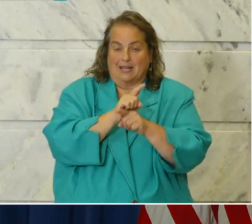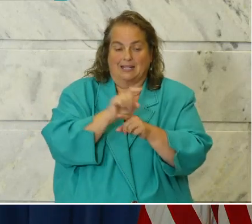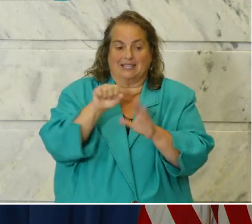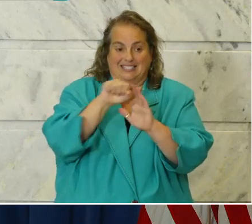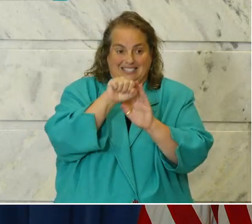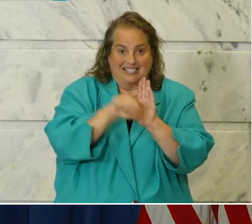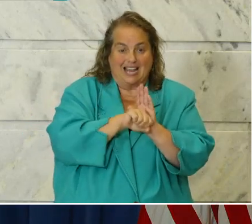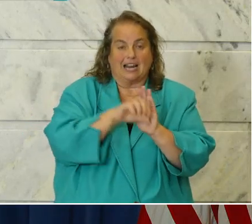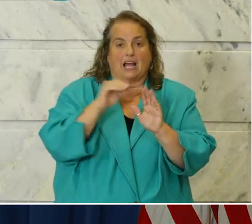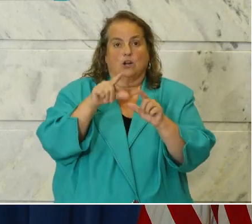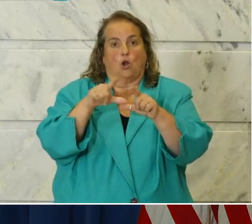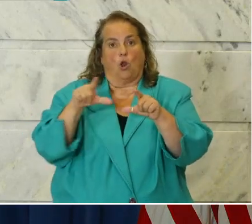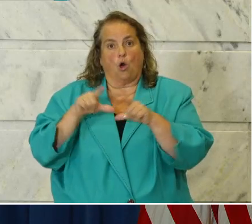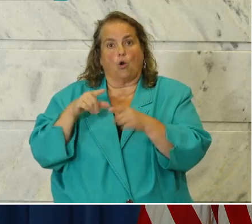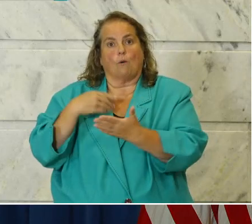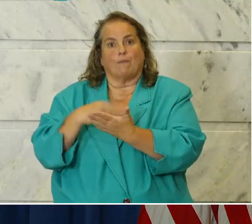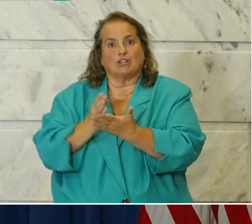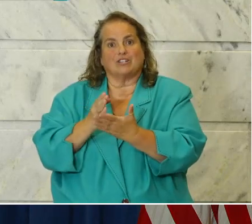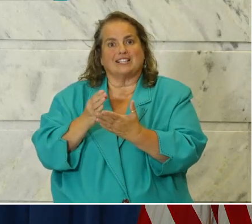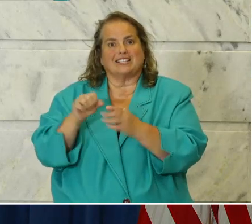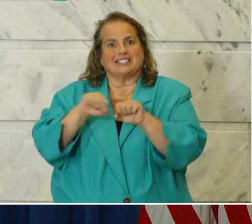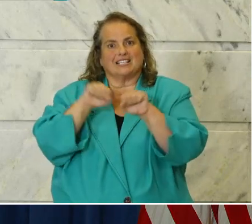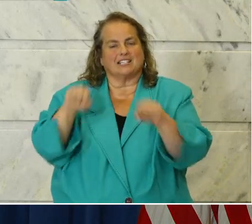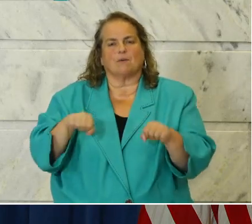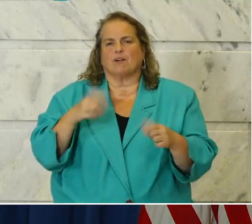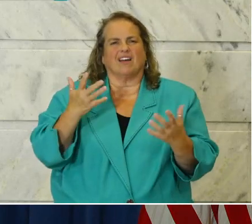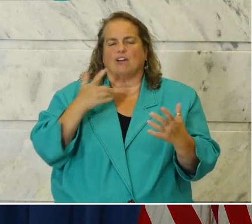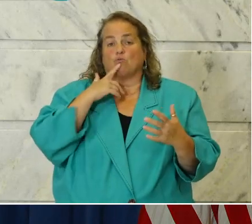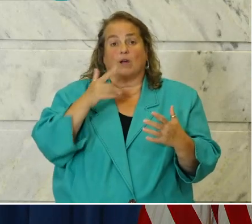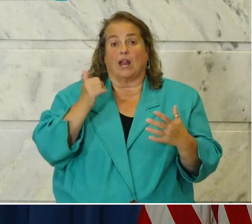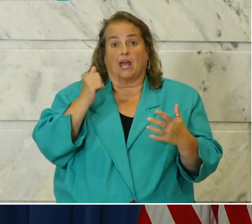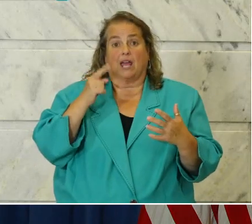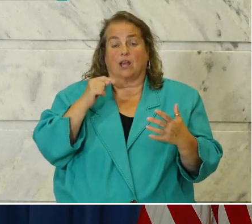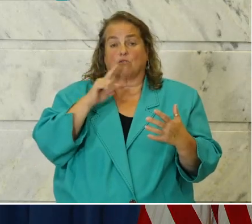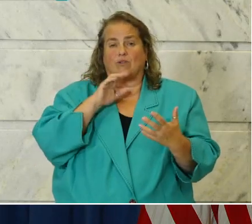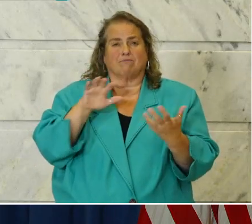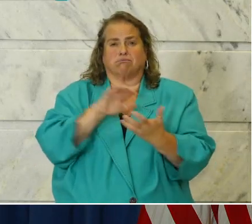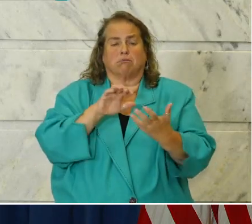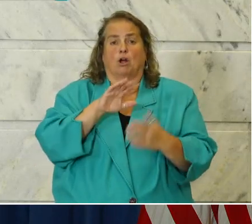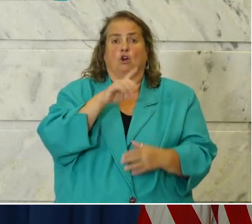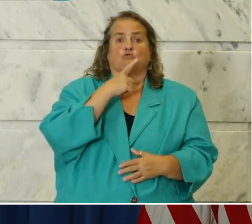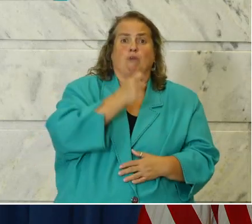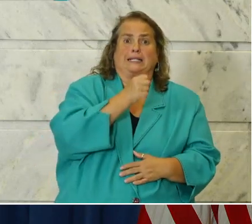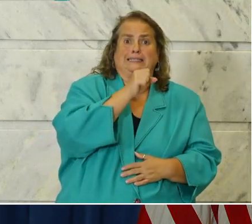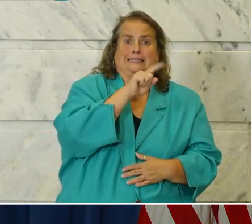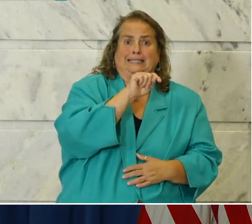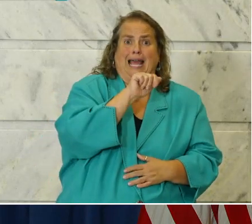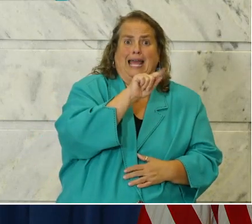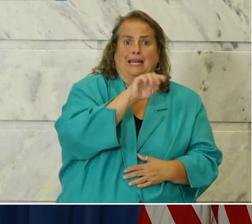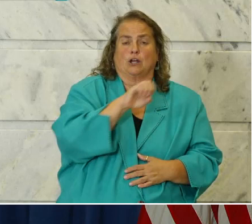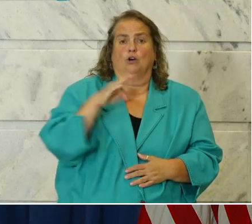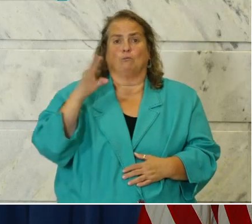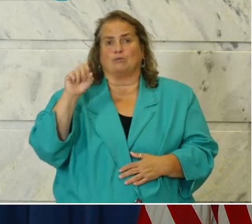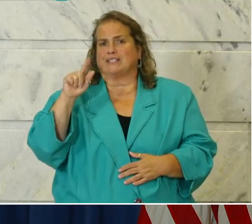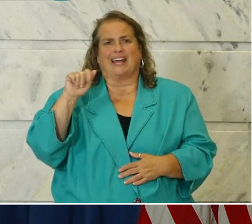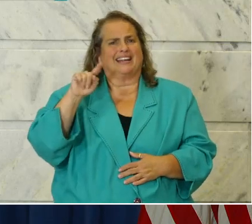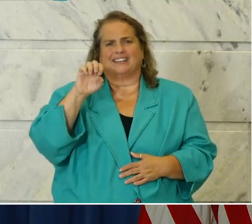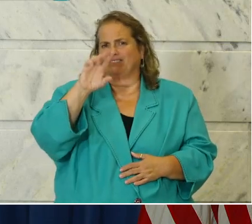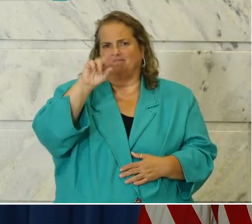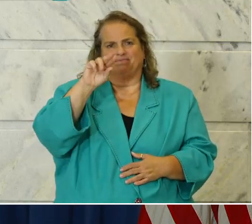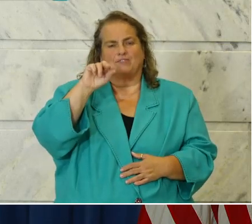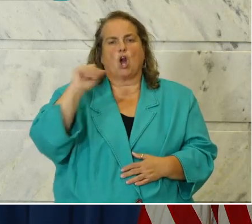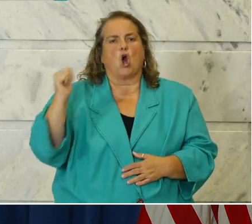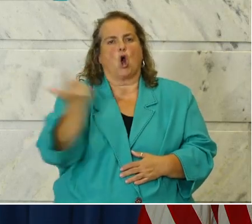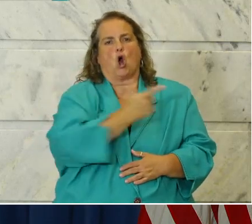assistance, and this has gotten bogged down into red states or blue states. This is all 50 states. Every state's going to need help, and whether or not